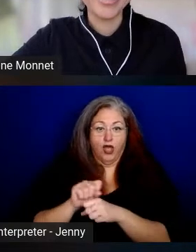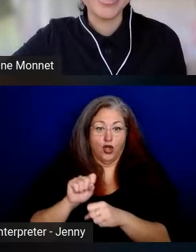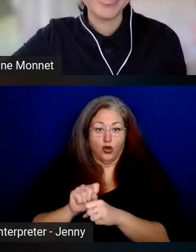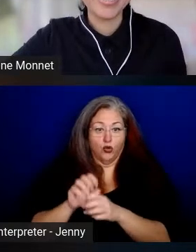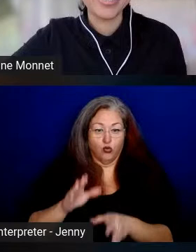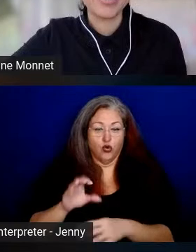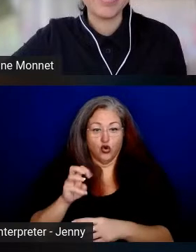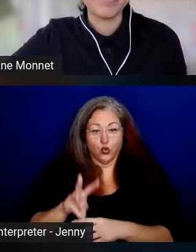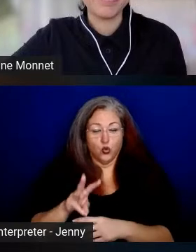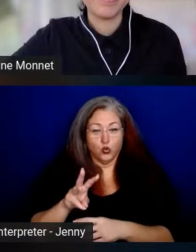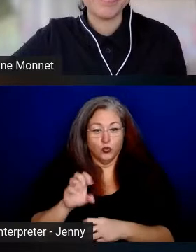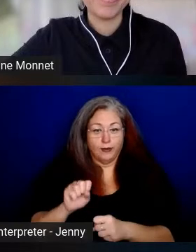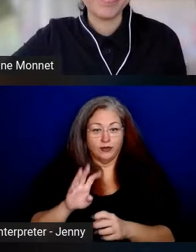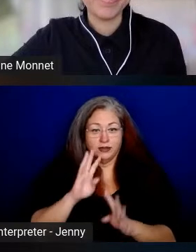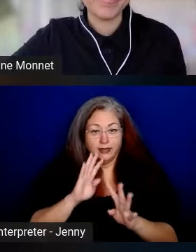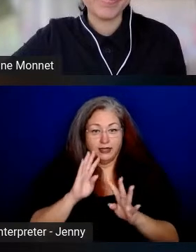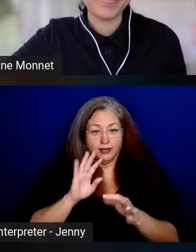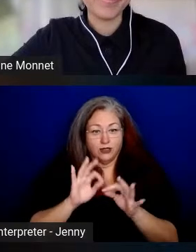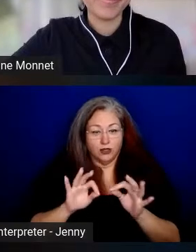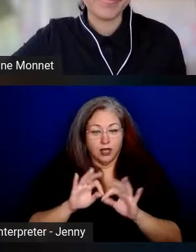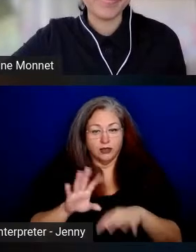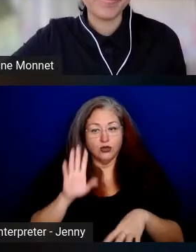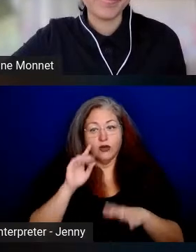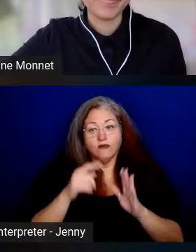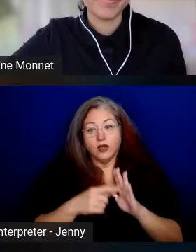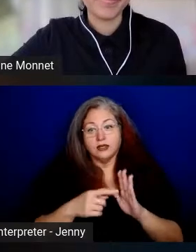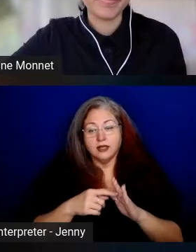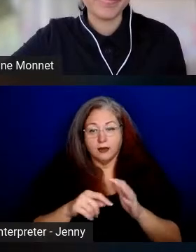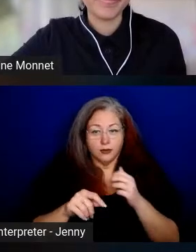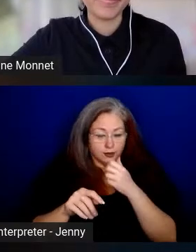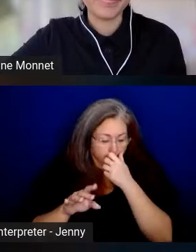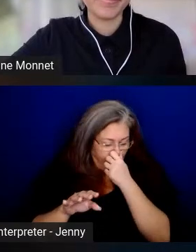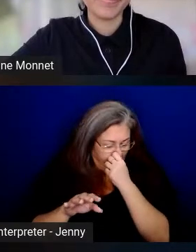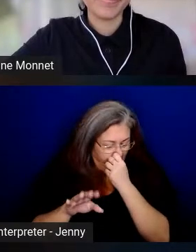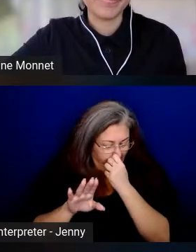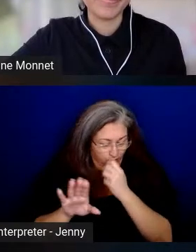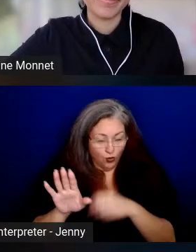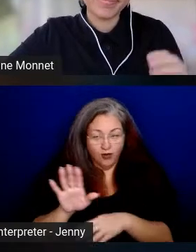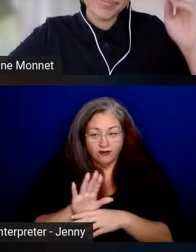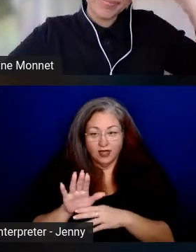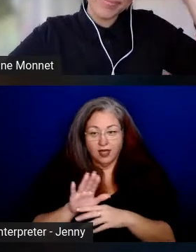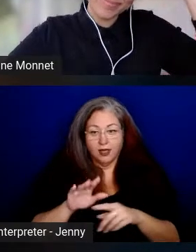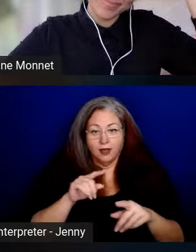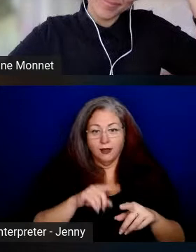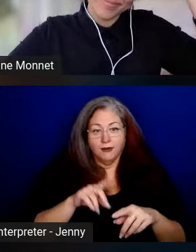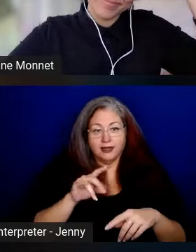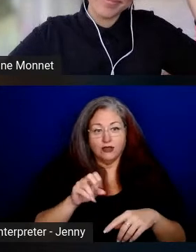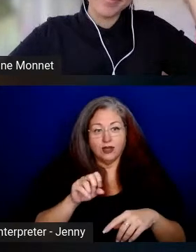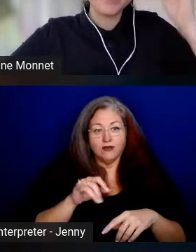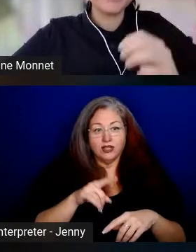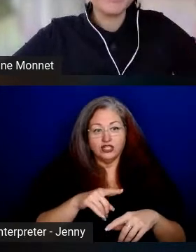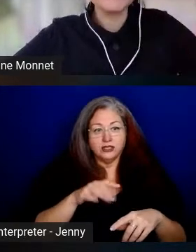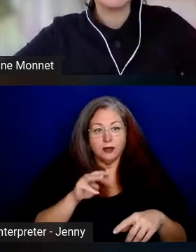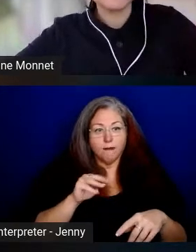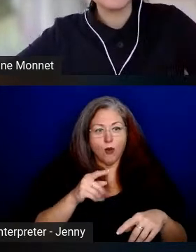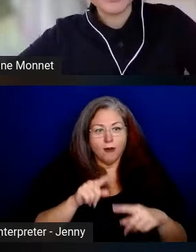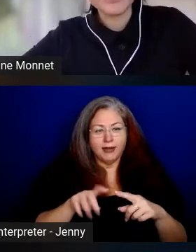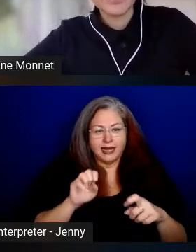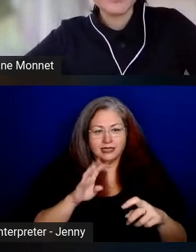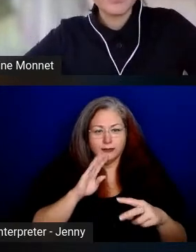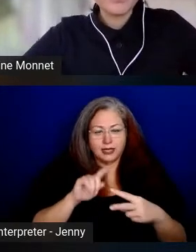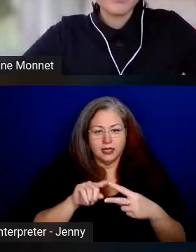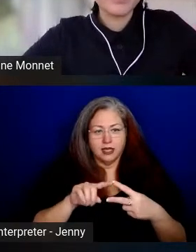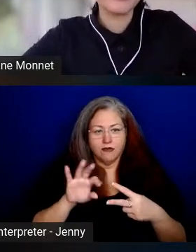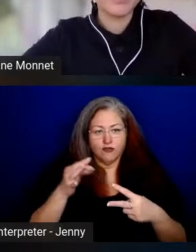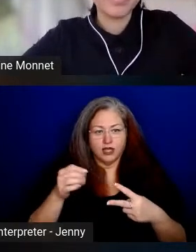the language, right? So for instance, in your film, Devery, for instance, is Mohawk, but speaks in both French